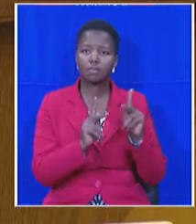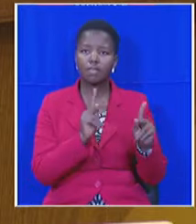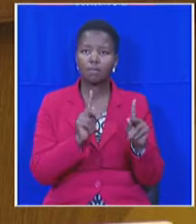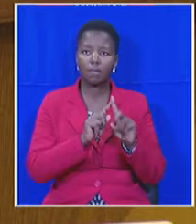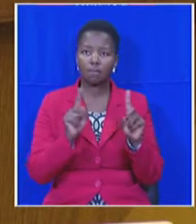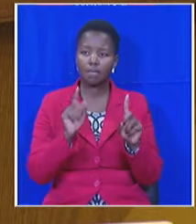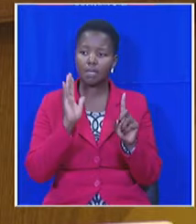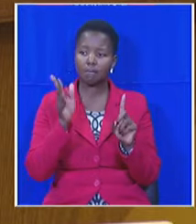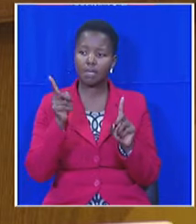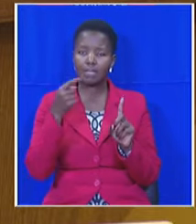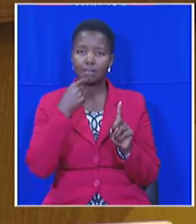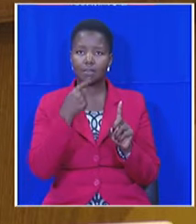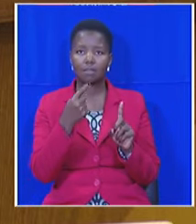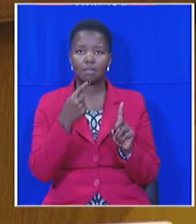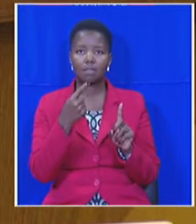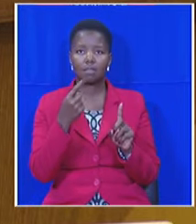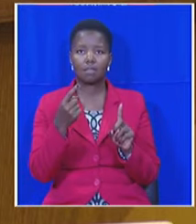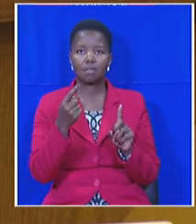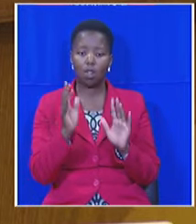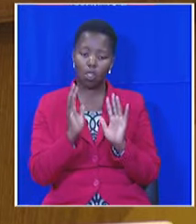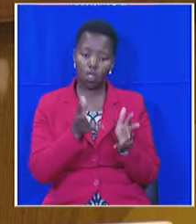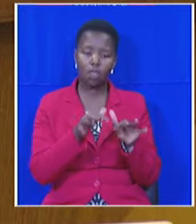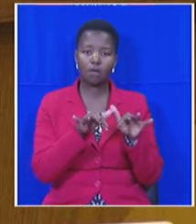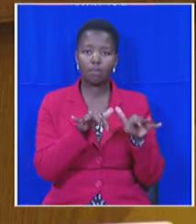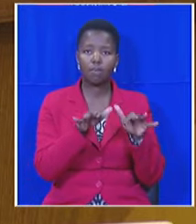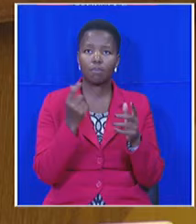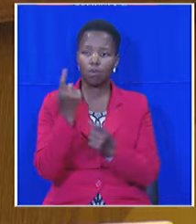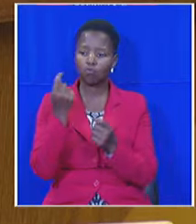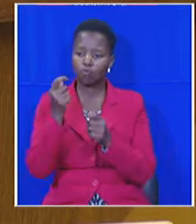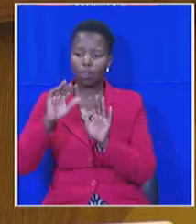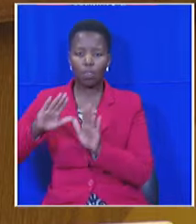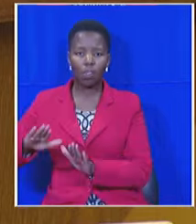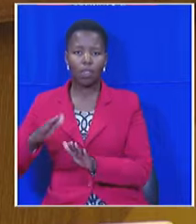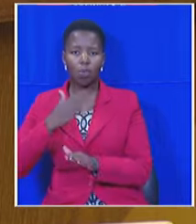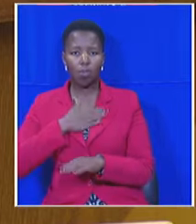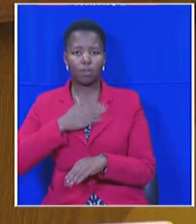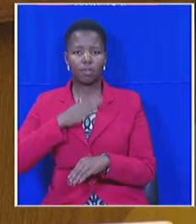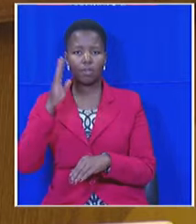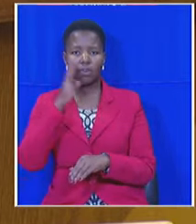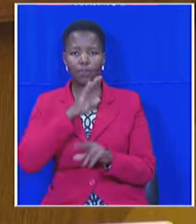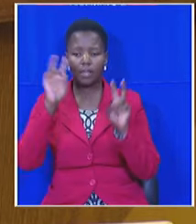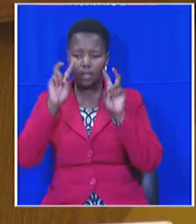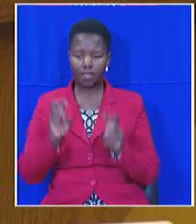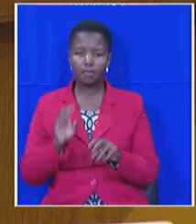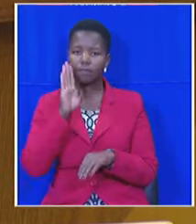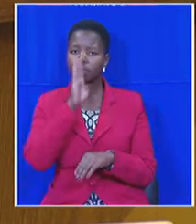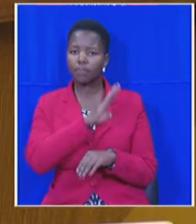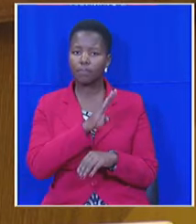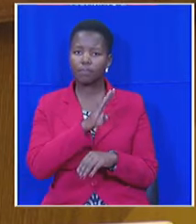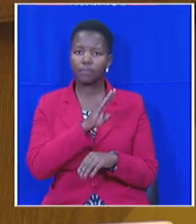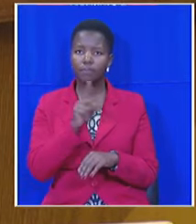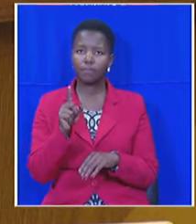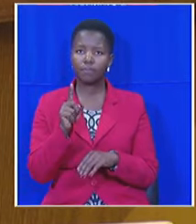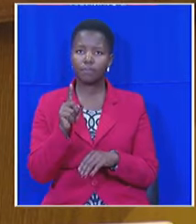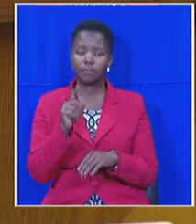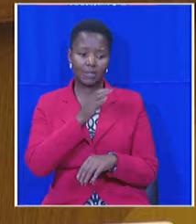le ezilalini singanagesi, singanamanzi, singanamtholampilo. Namuhla nizozenza ngazuthi khona okungcono